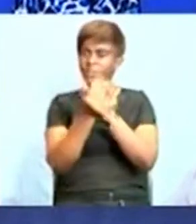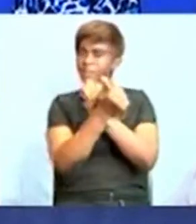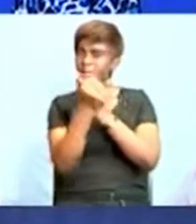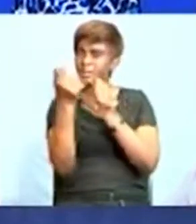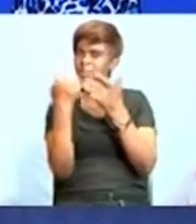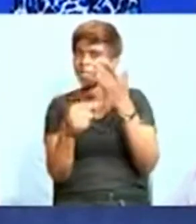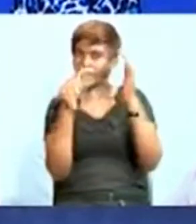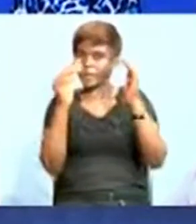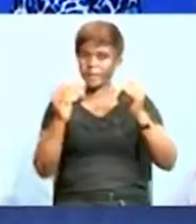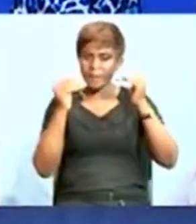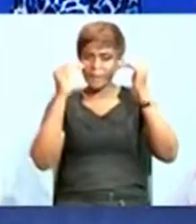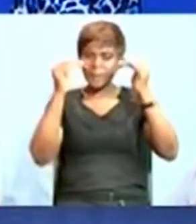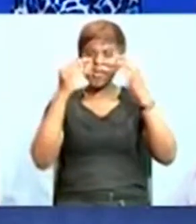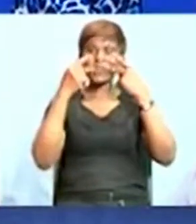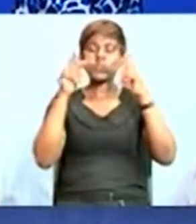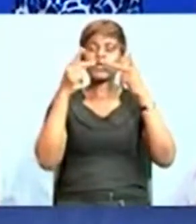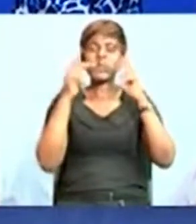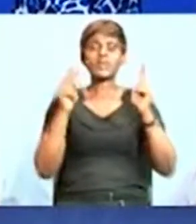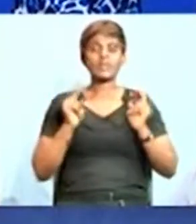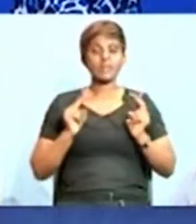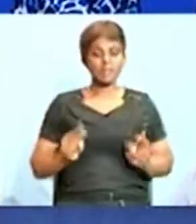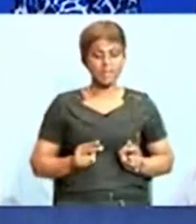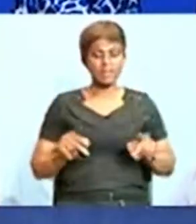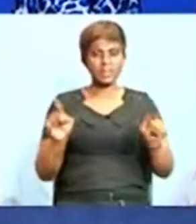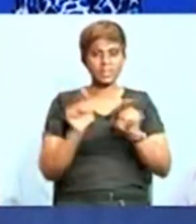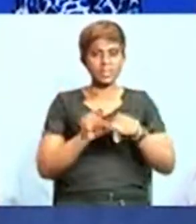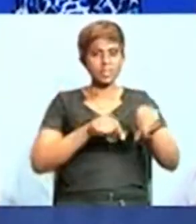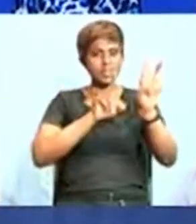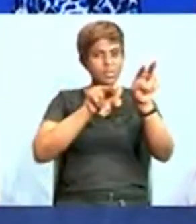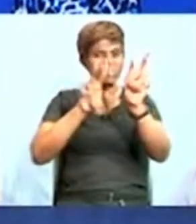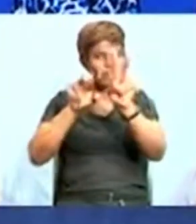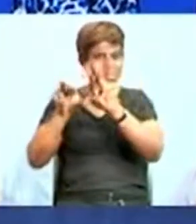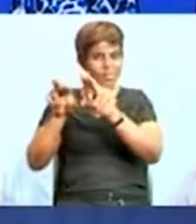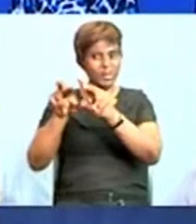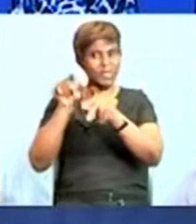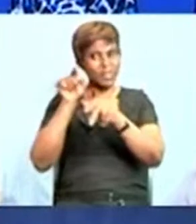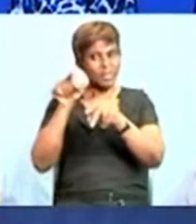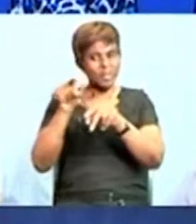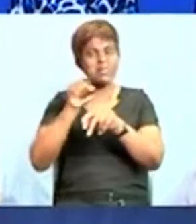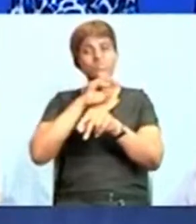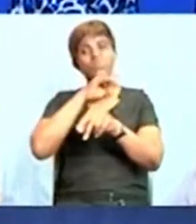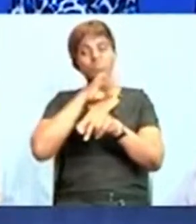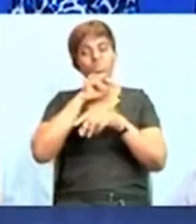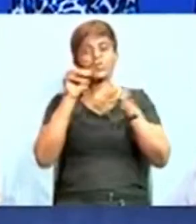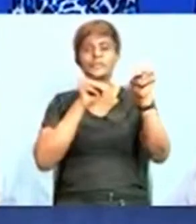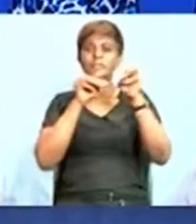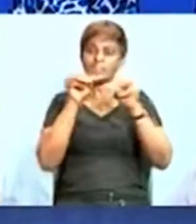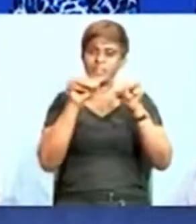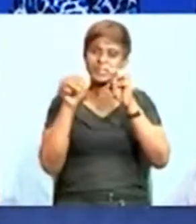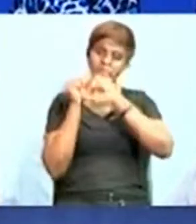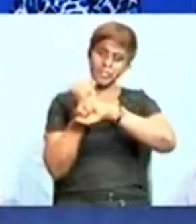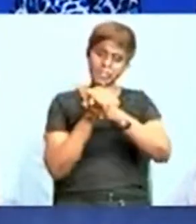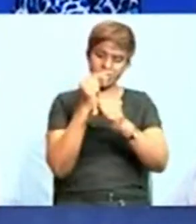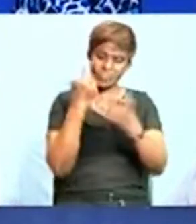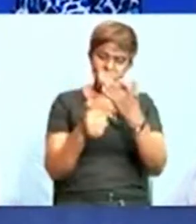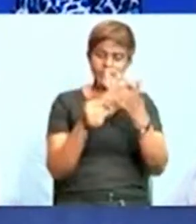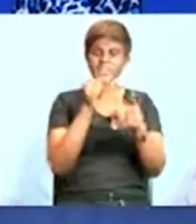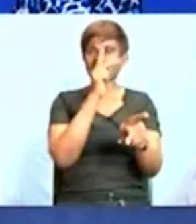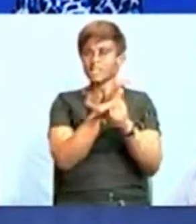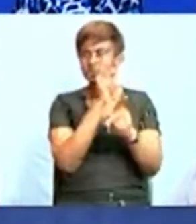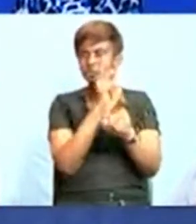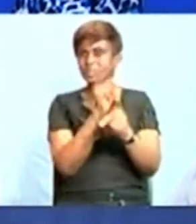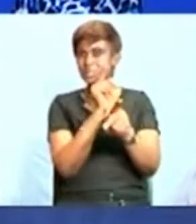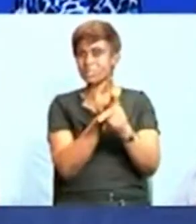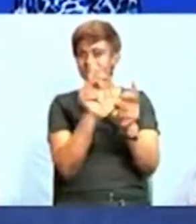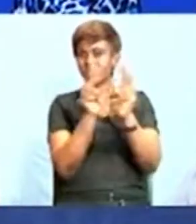the promotion of public health by observing solid waste management safeguards that uphold